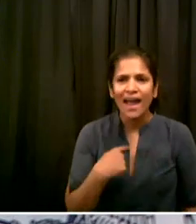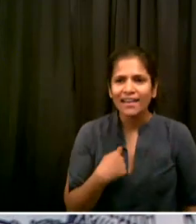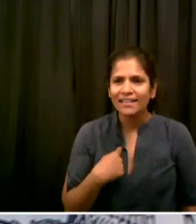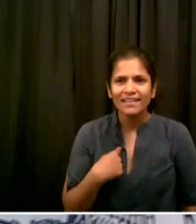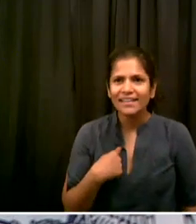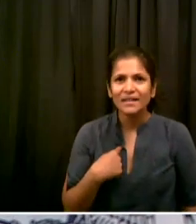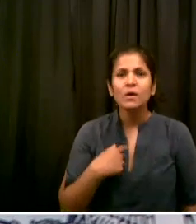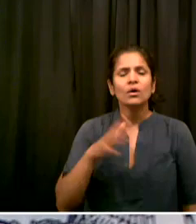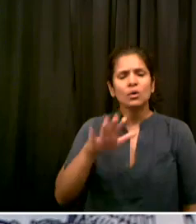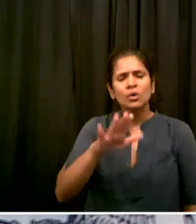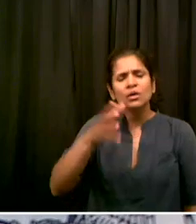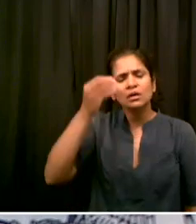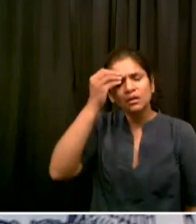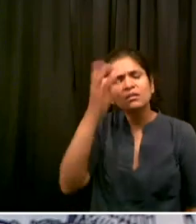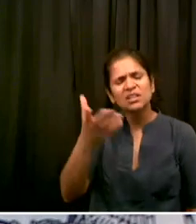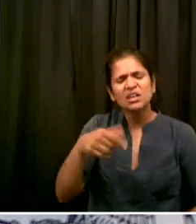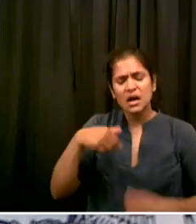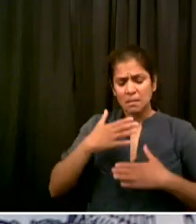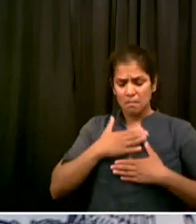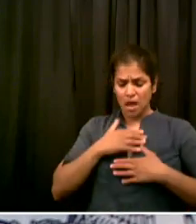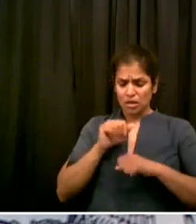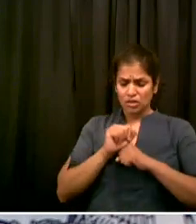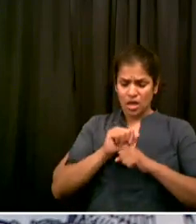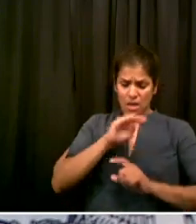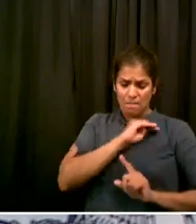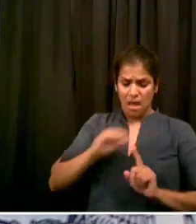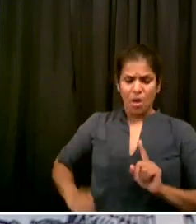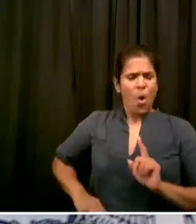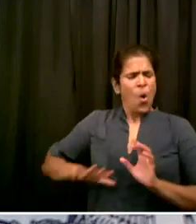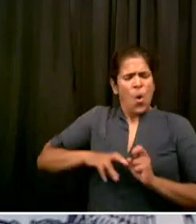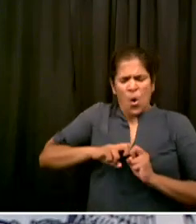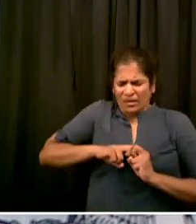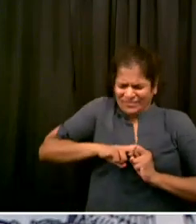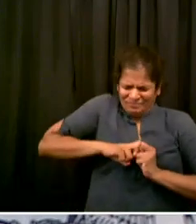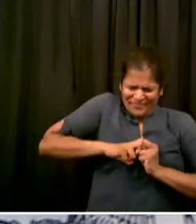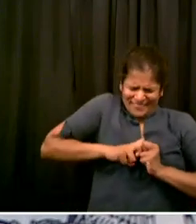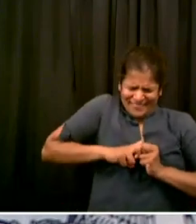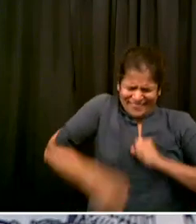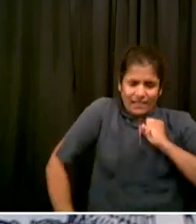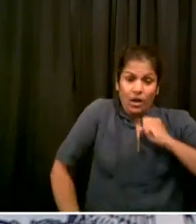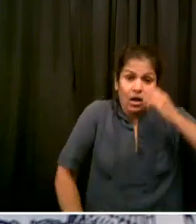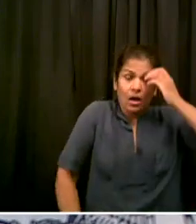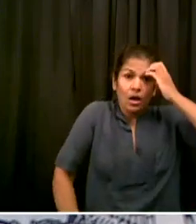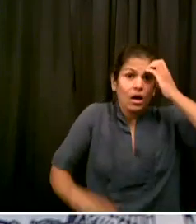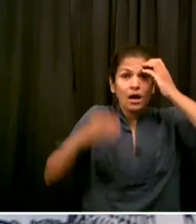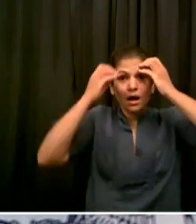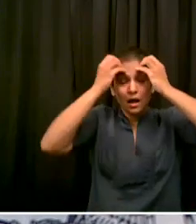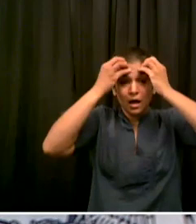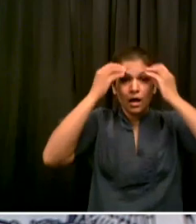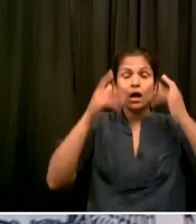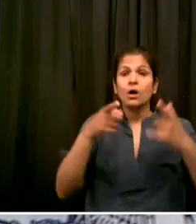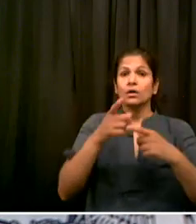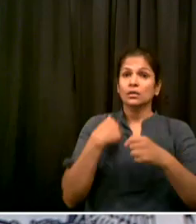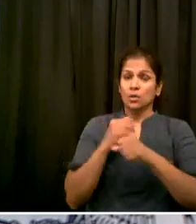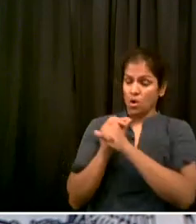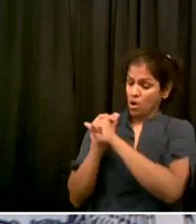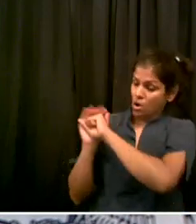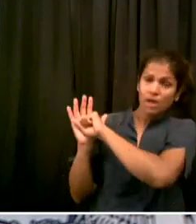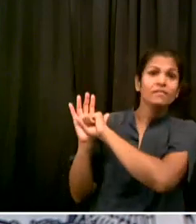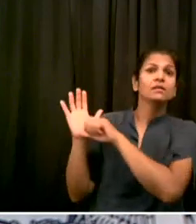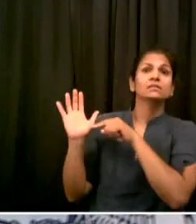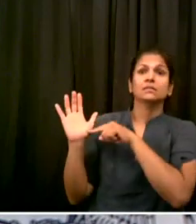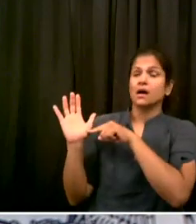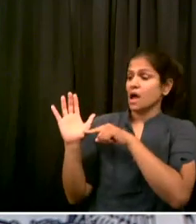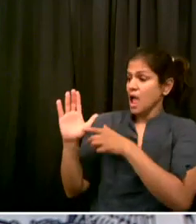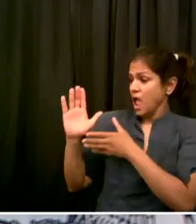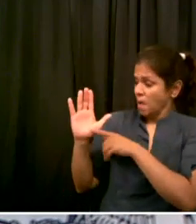the way, Rich, as you said, just one crisis layered upon another, no one could ever have predicted anything like this. But you know